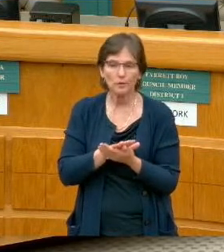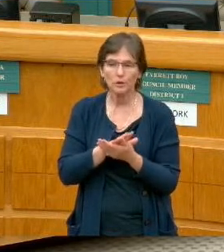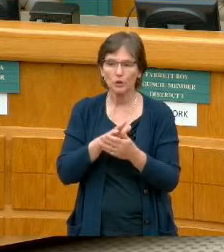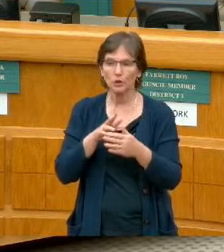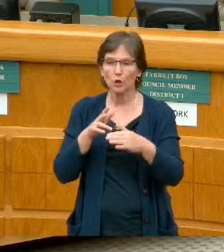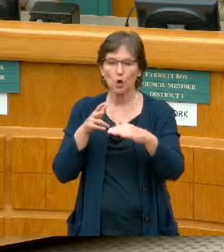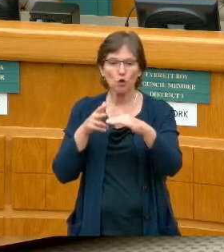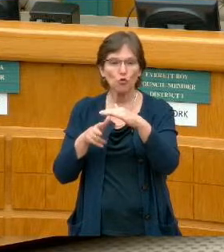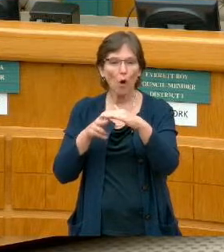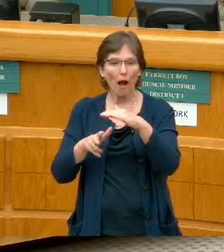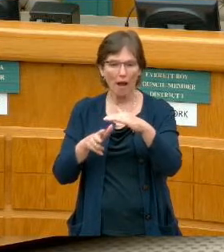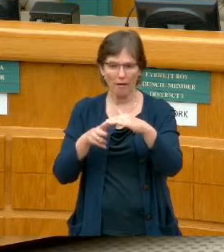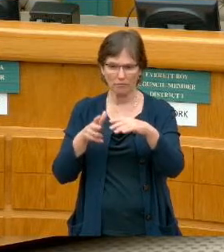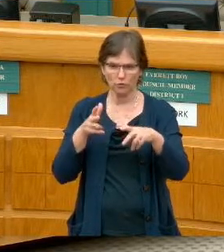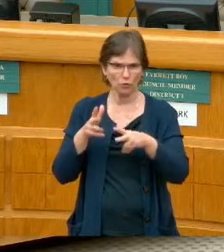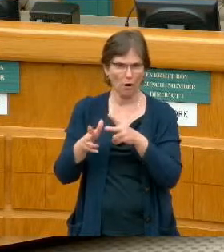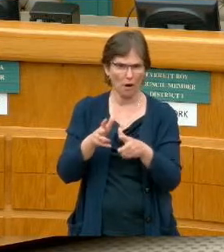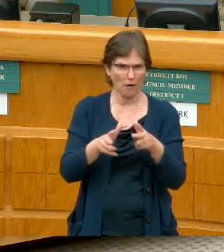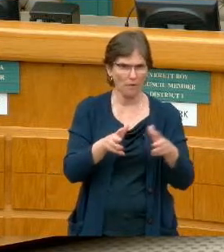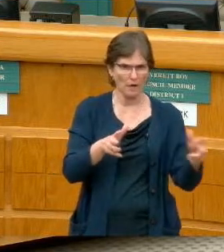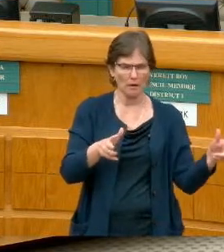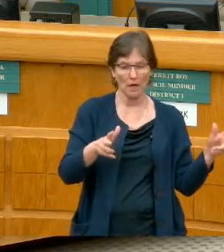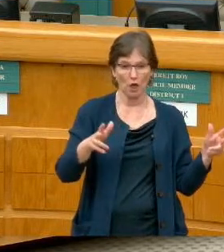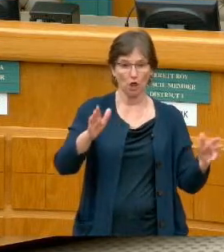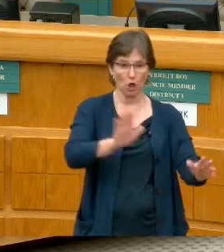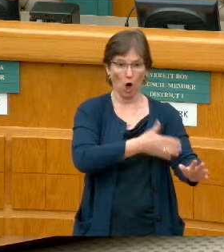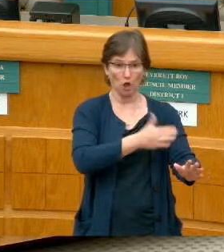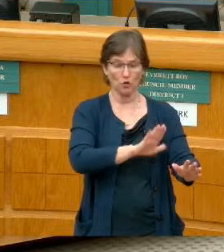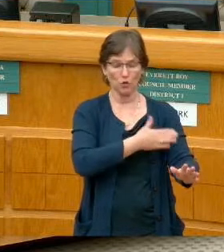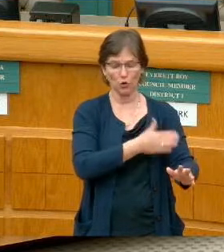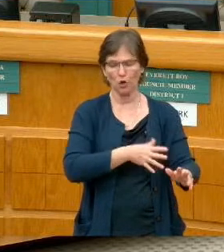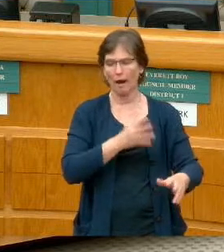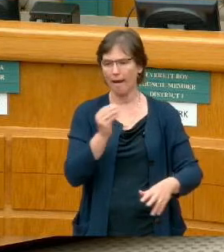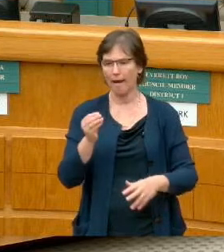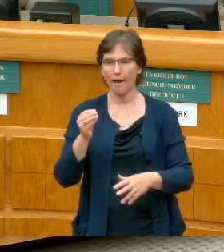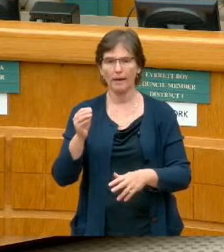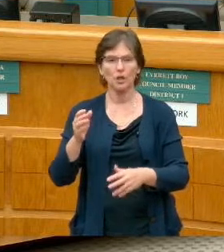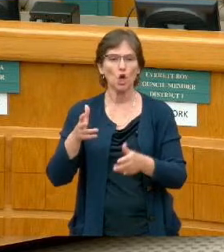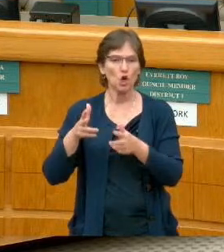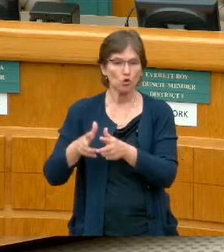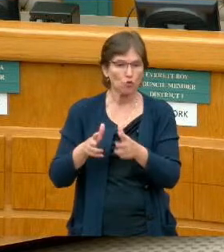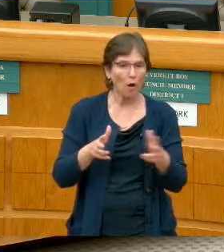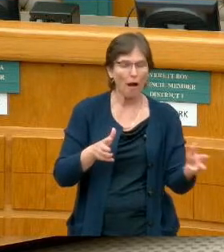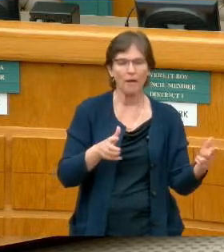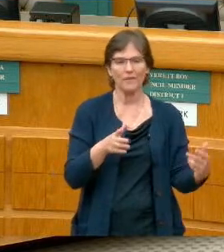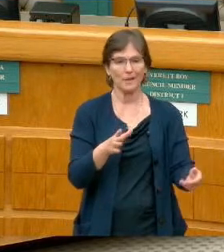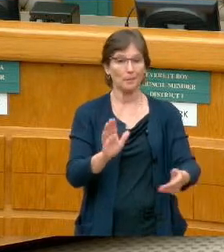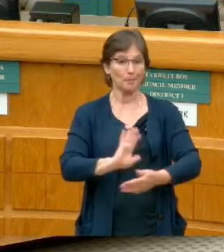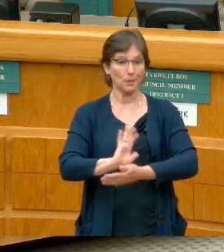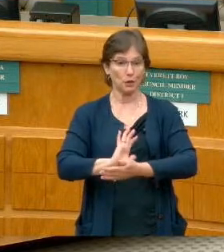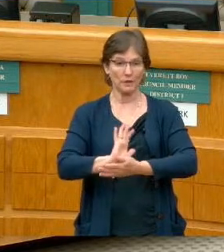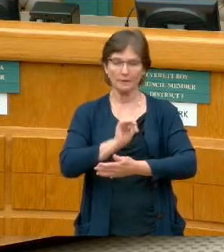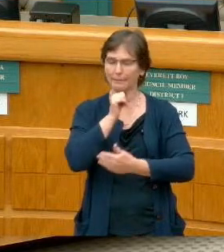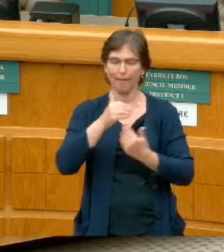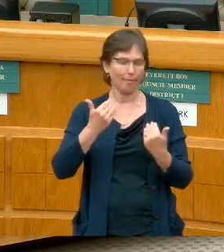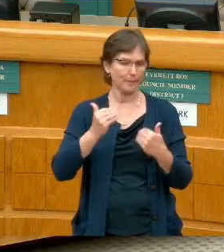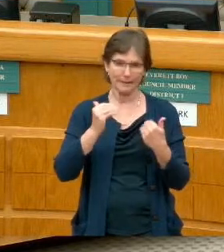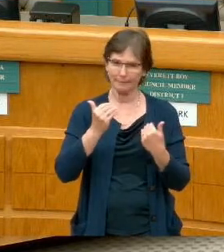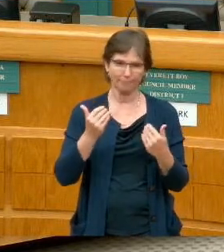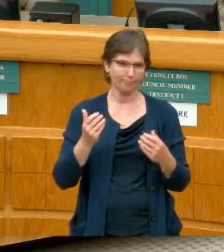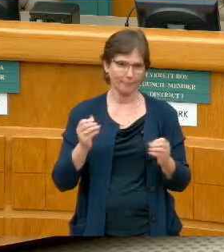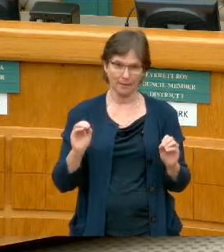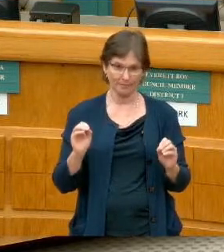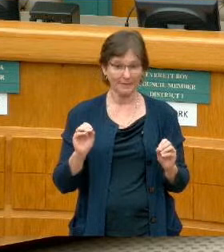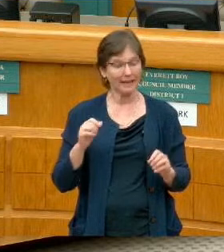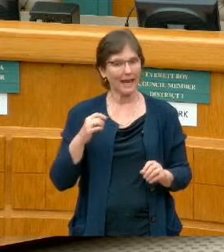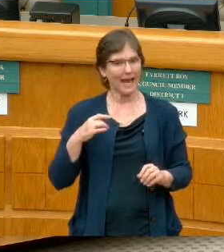So it looks like we're moving in my opinion, it's a great step forward. Like